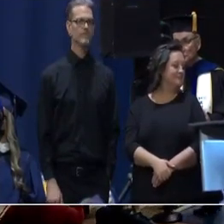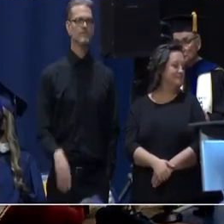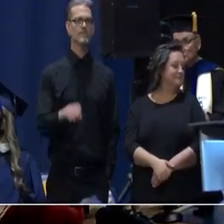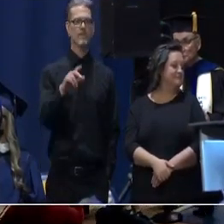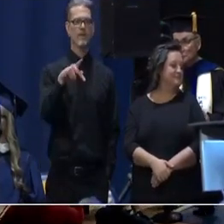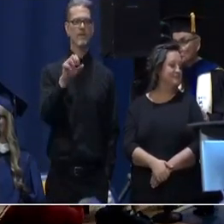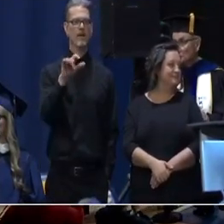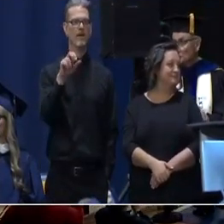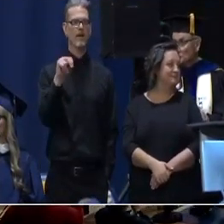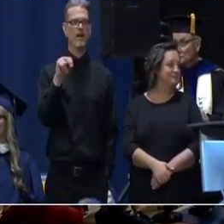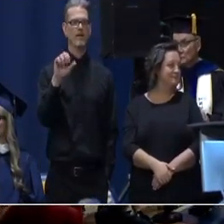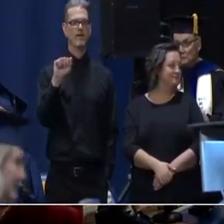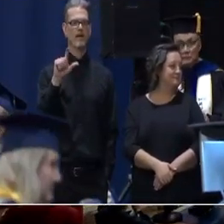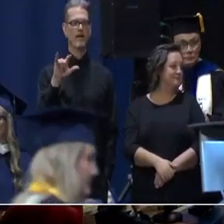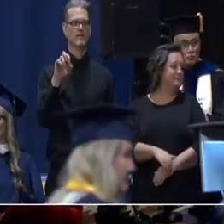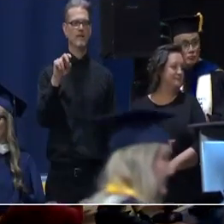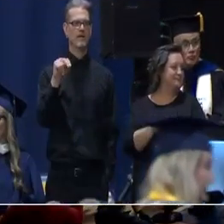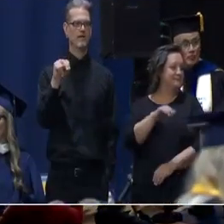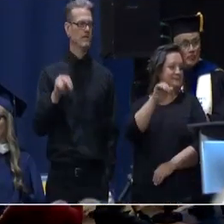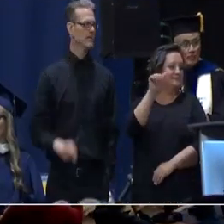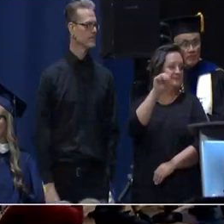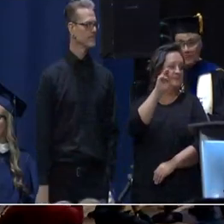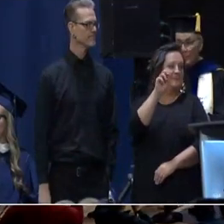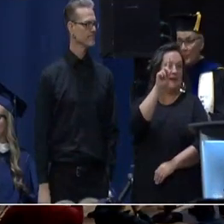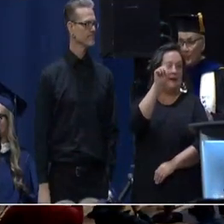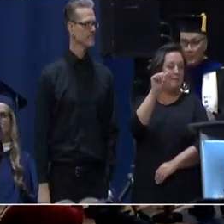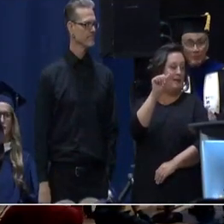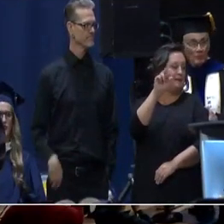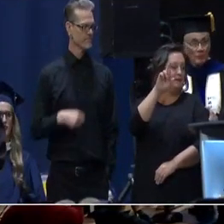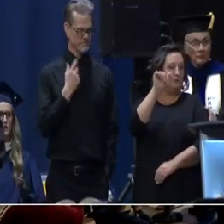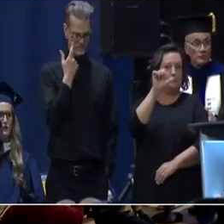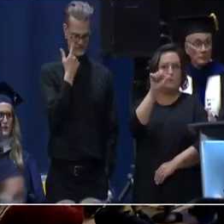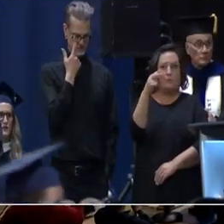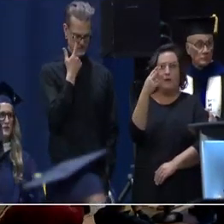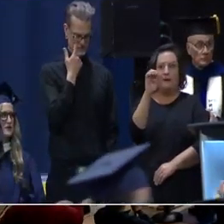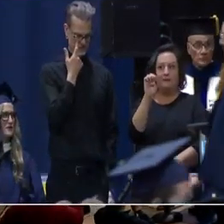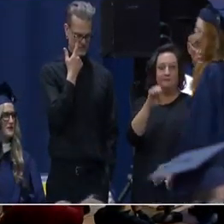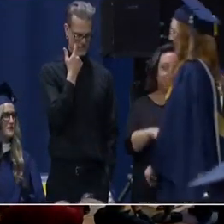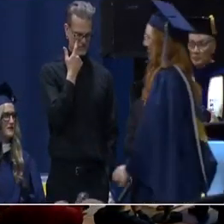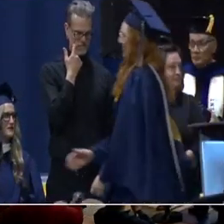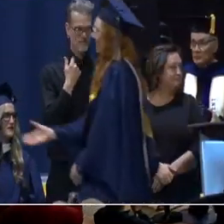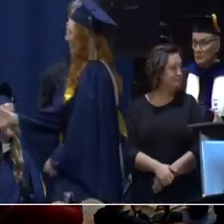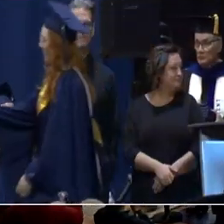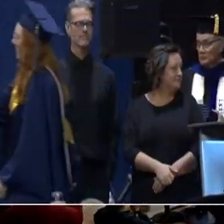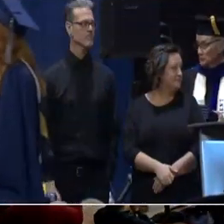Belal Al Said. Amanda Rame.